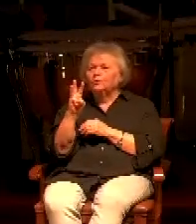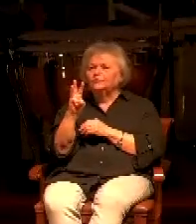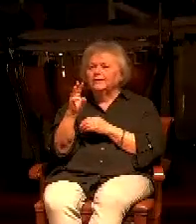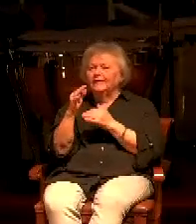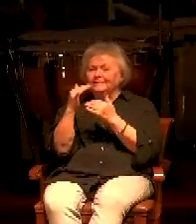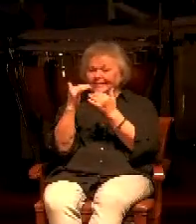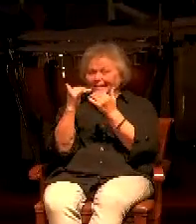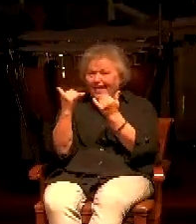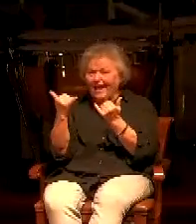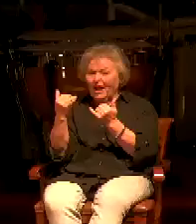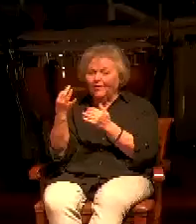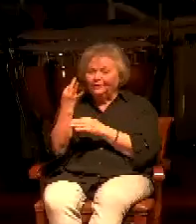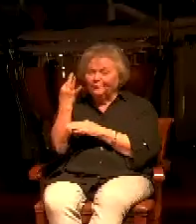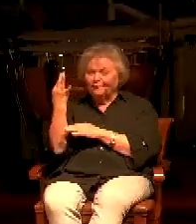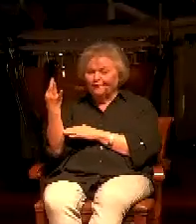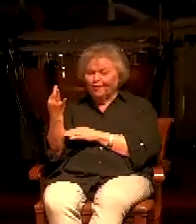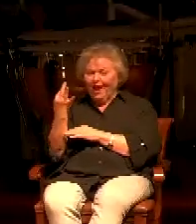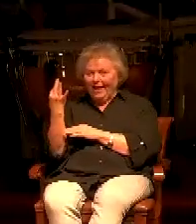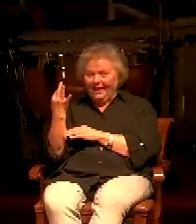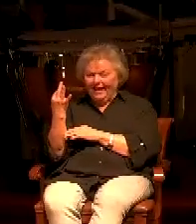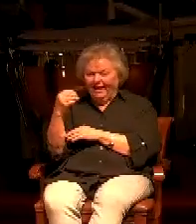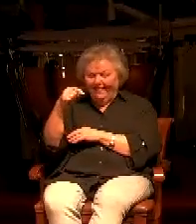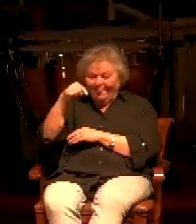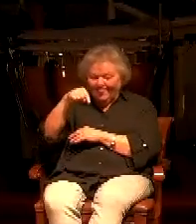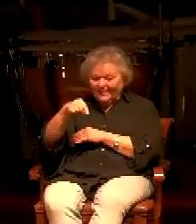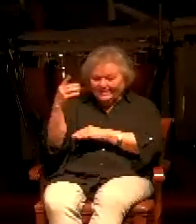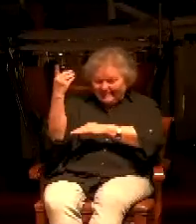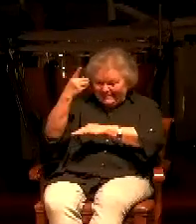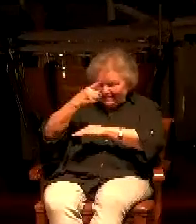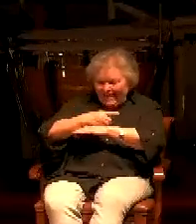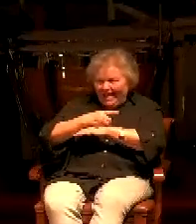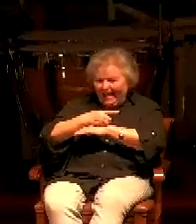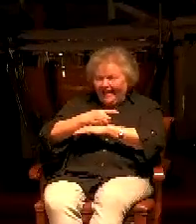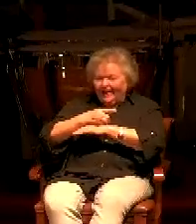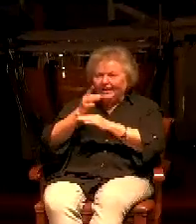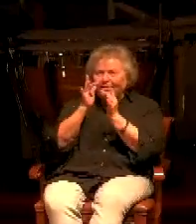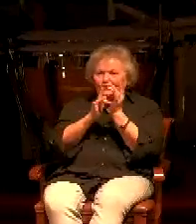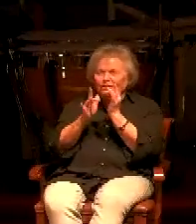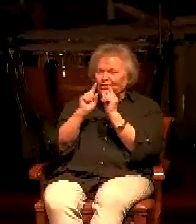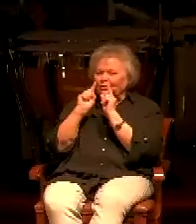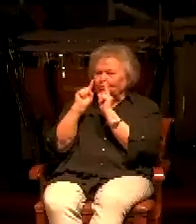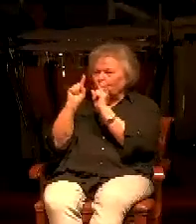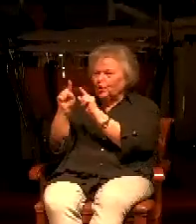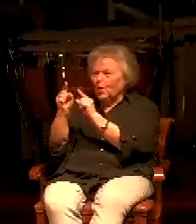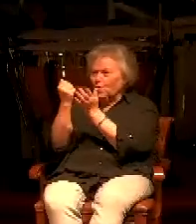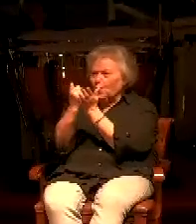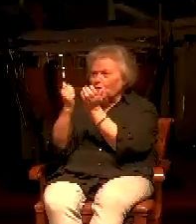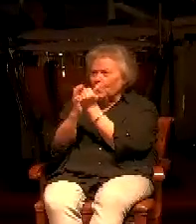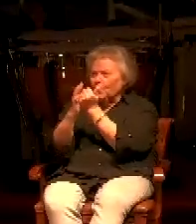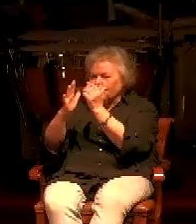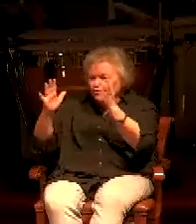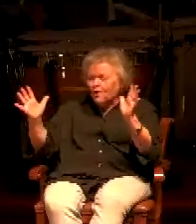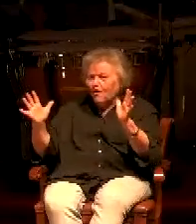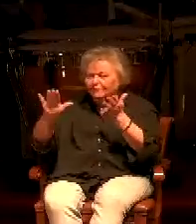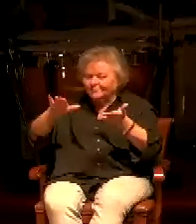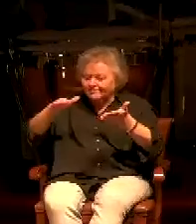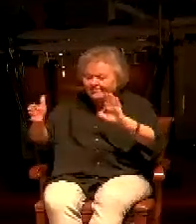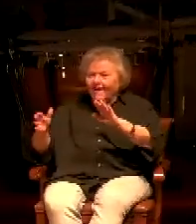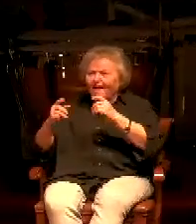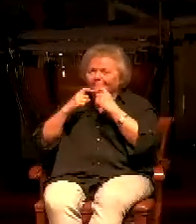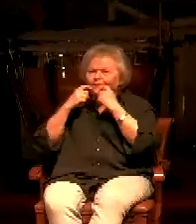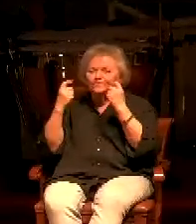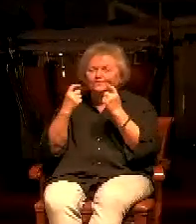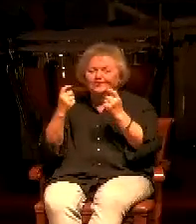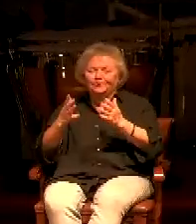Jesus Christ will go to the cross and bleed and die for sinners." Listen to me now. Don't miss this. While Peter is